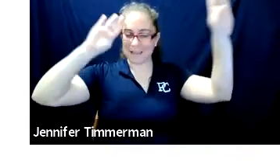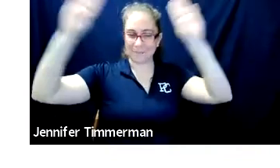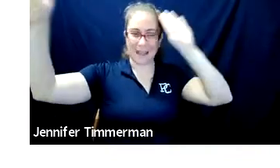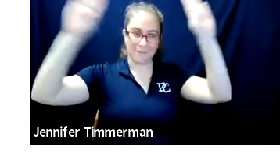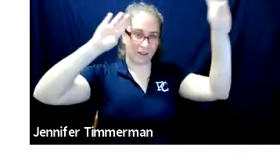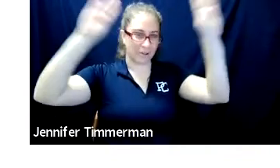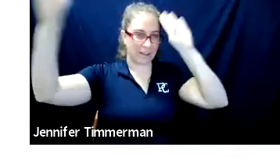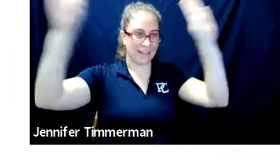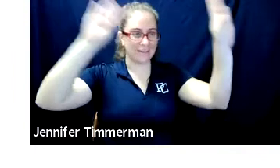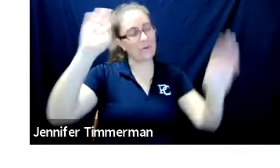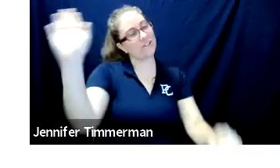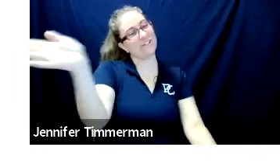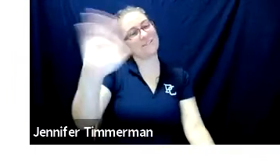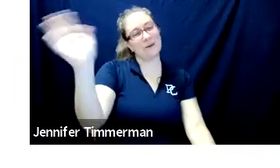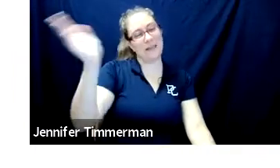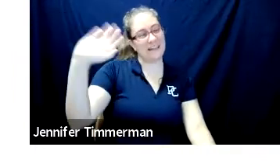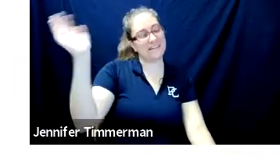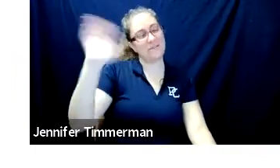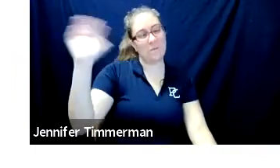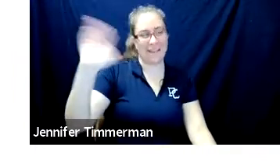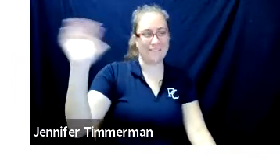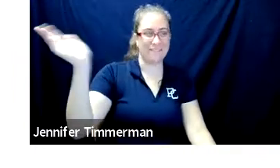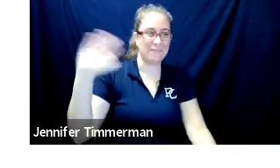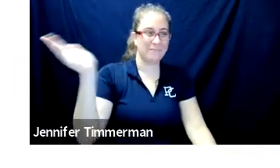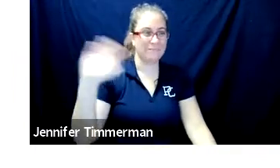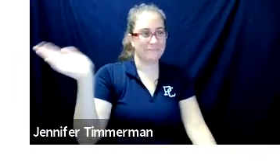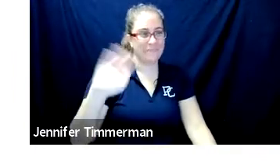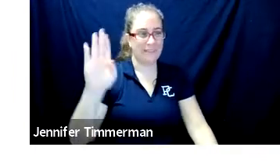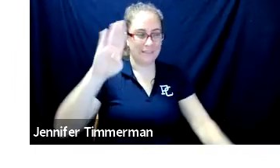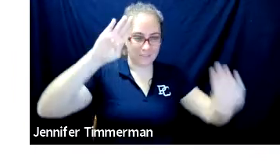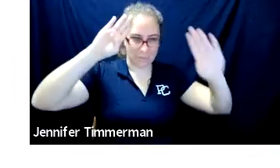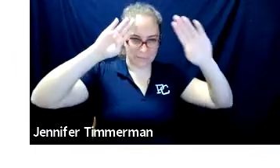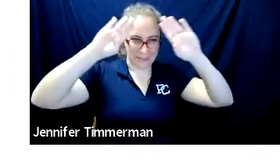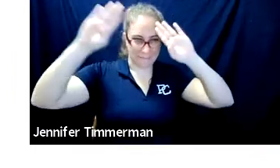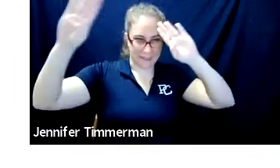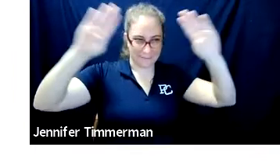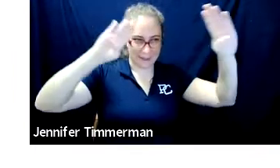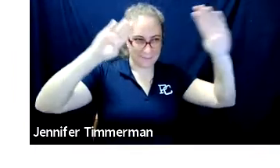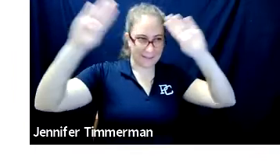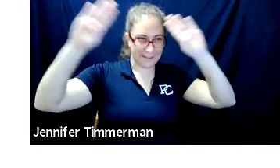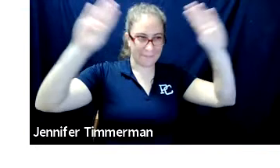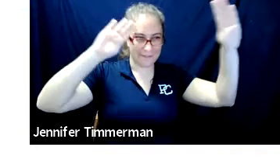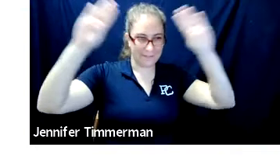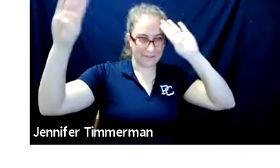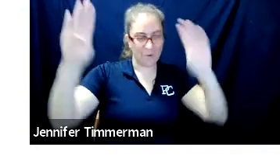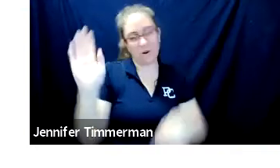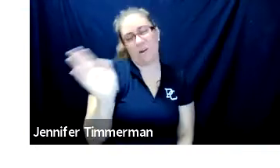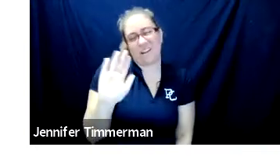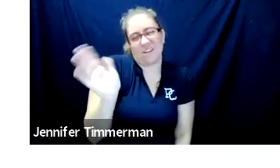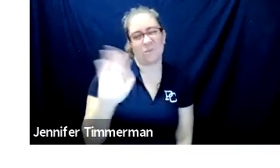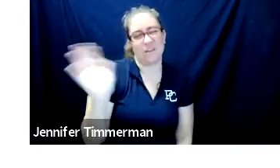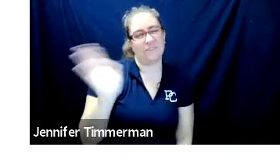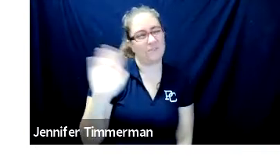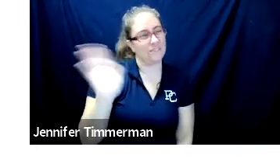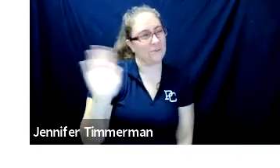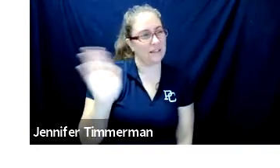tap, tap, tap on your head or just one-handed wave. So we'll tap, tap, tap, tap, or a